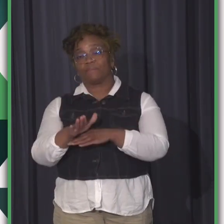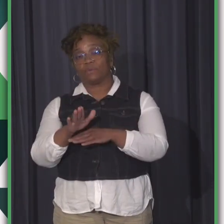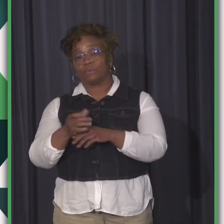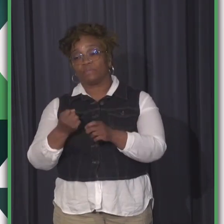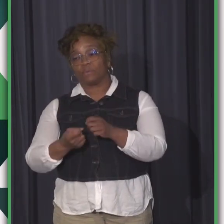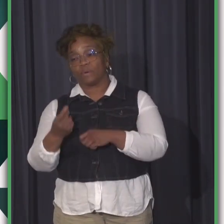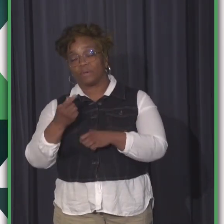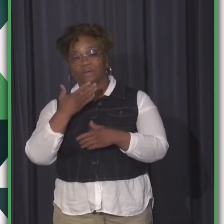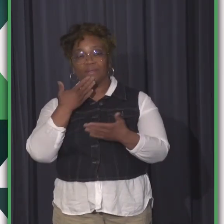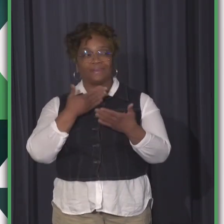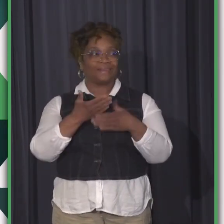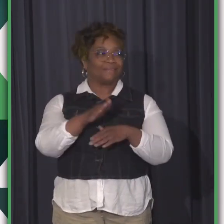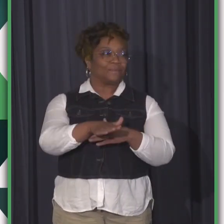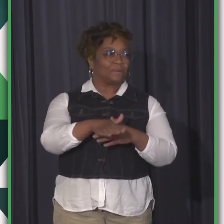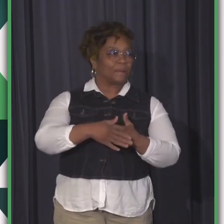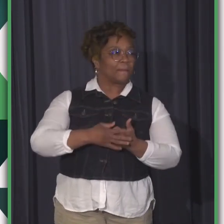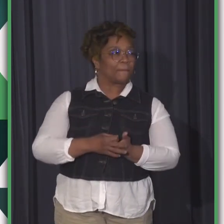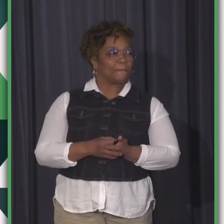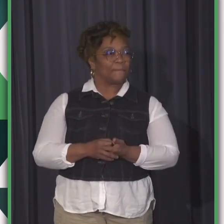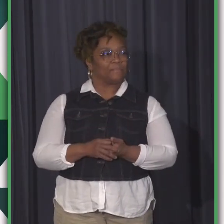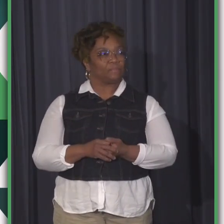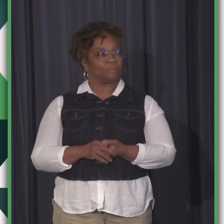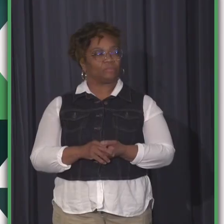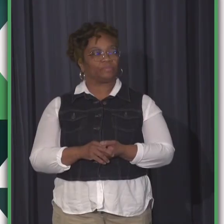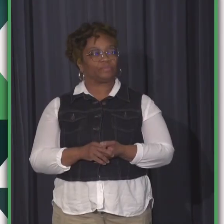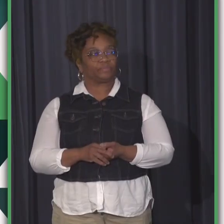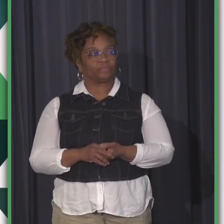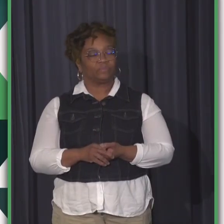afternoon. To my